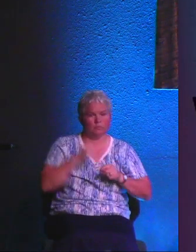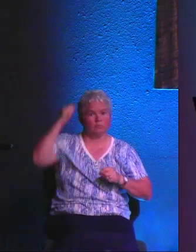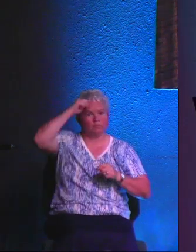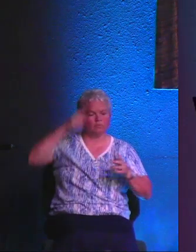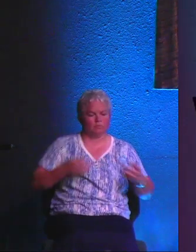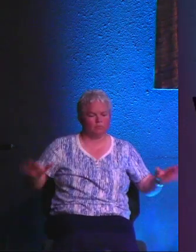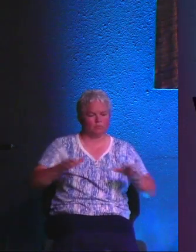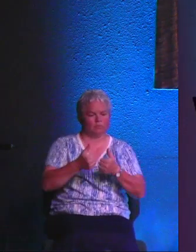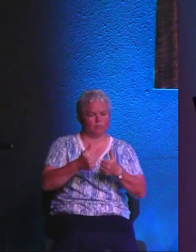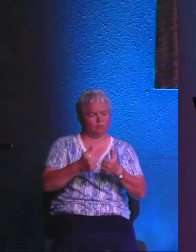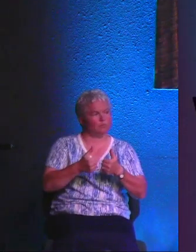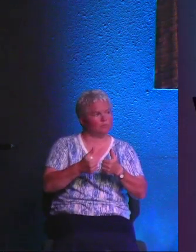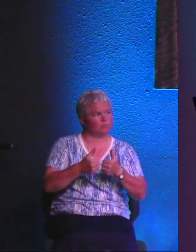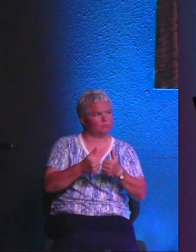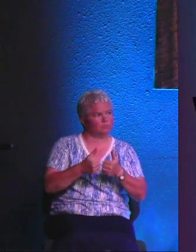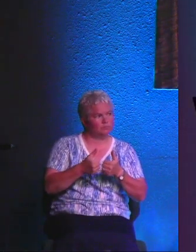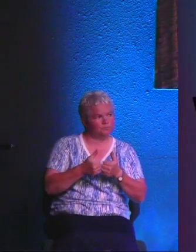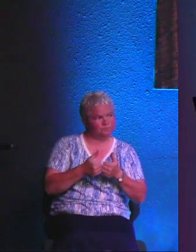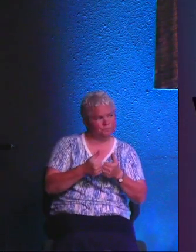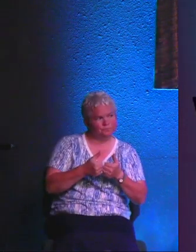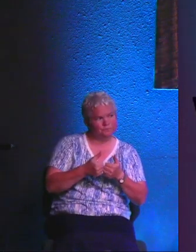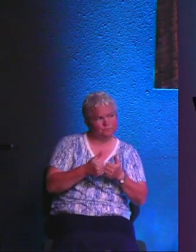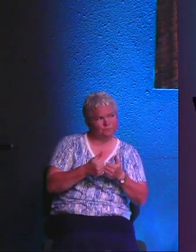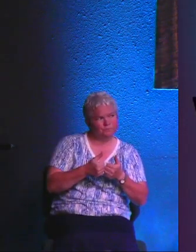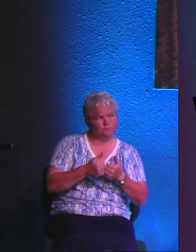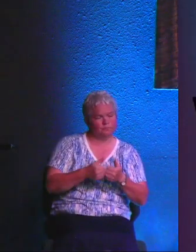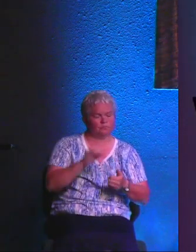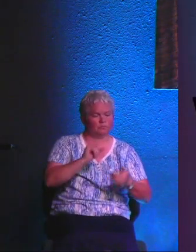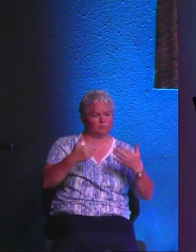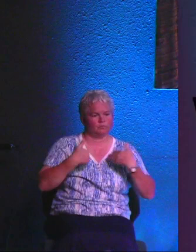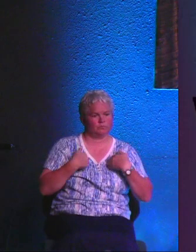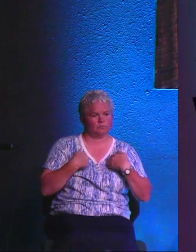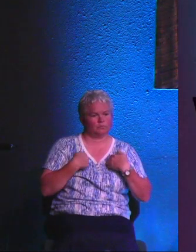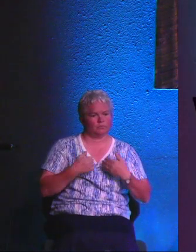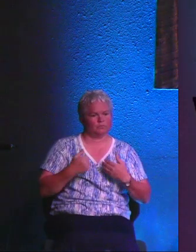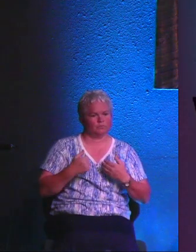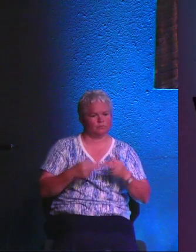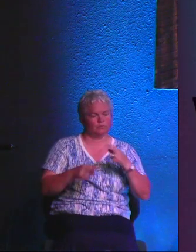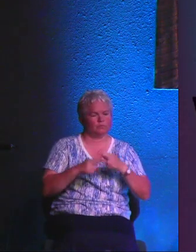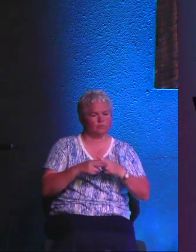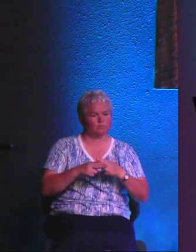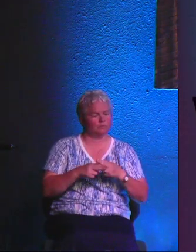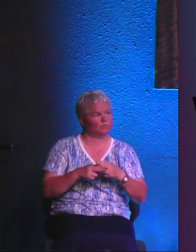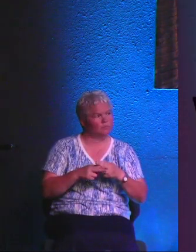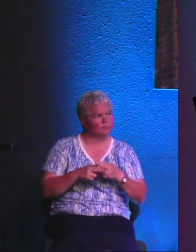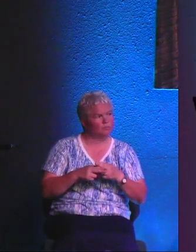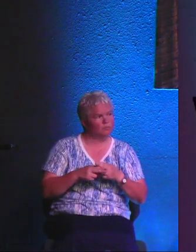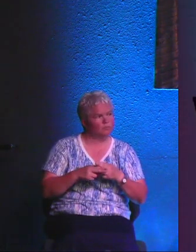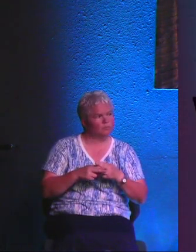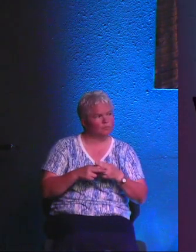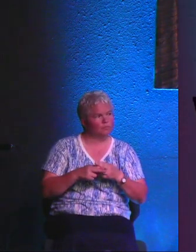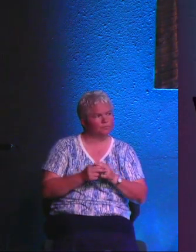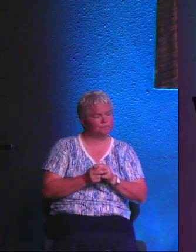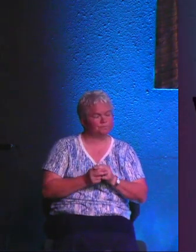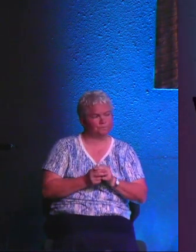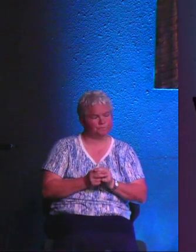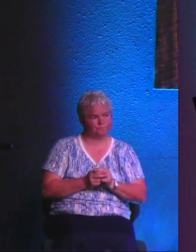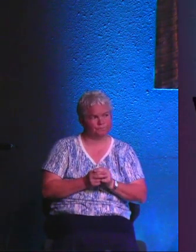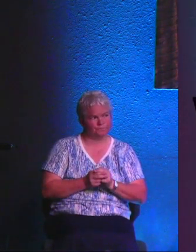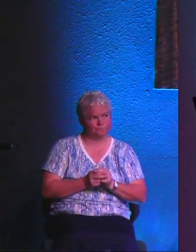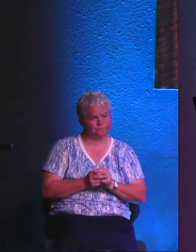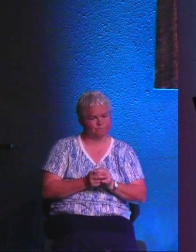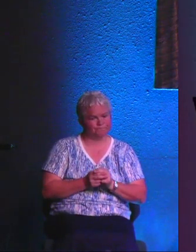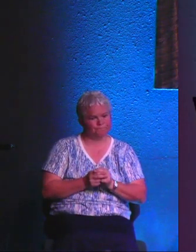Teen Challenge. Fear not, for I have redeemed you. I have called you by your name. You are mine. Isaiah 43:1.